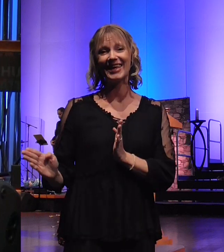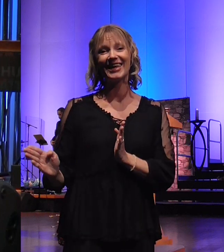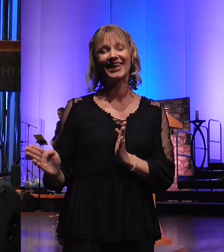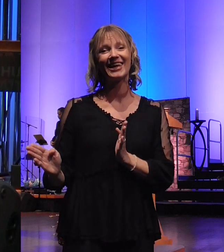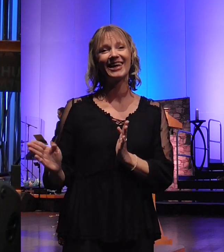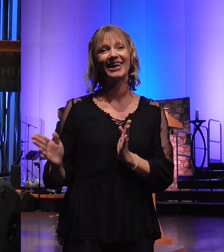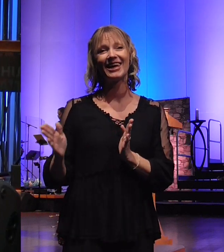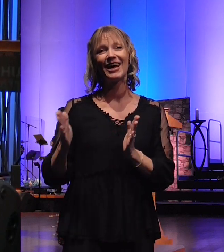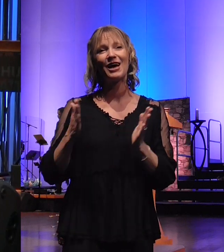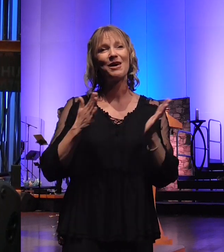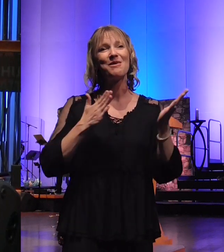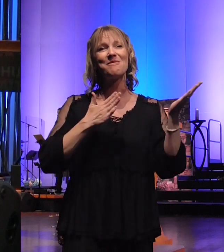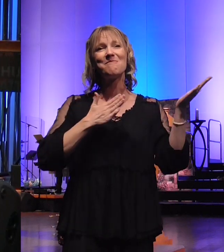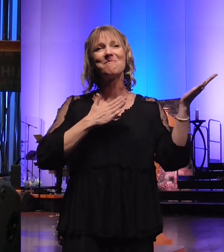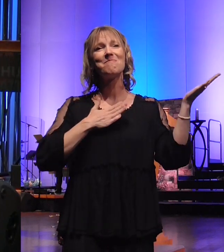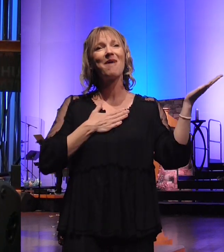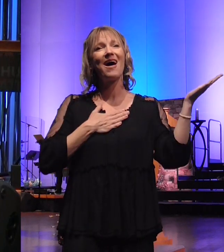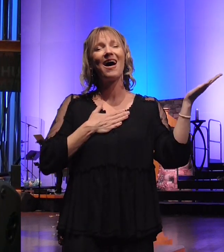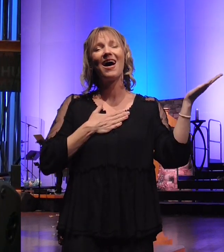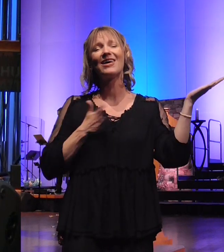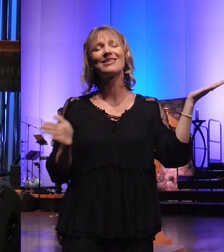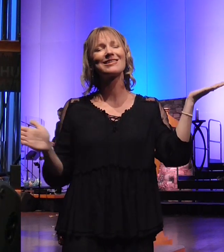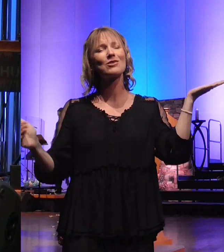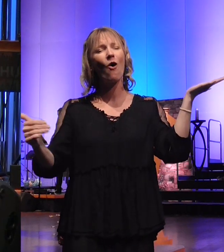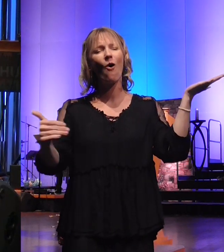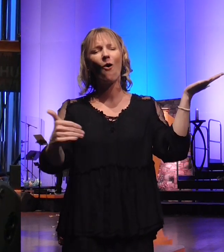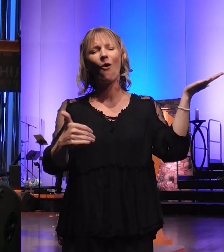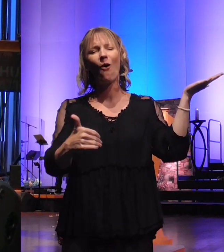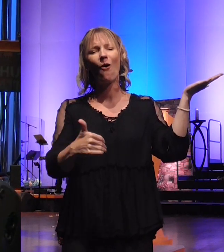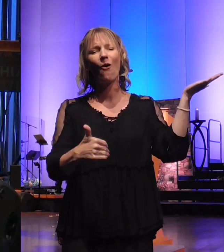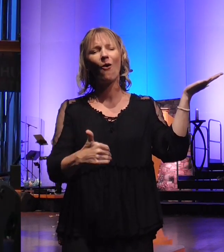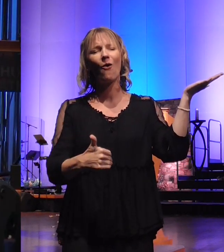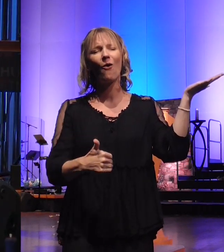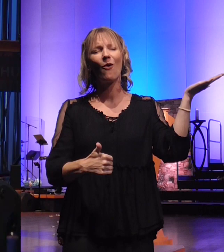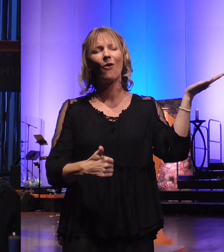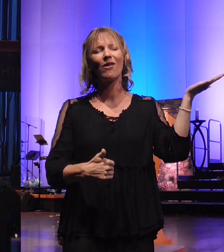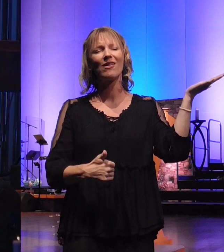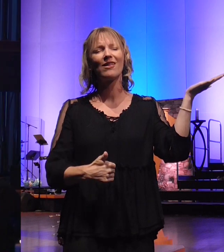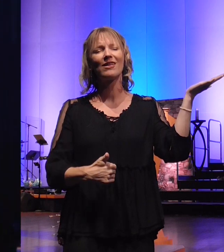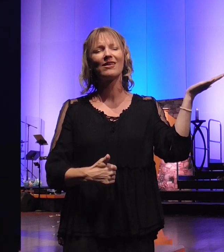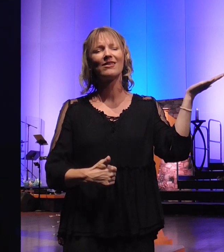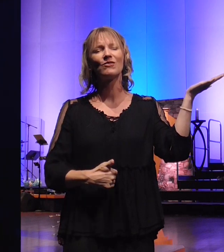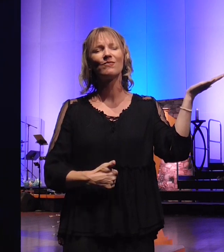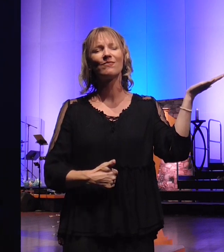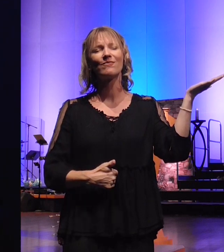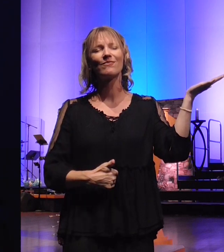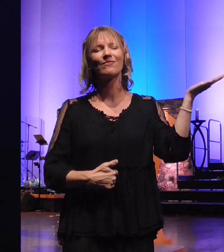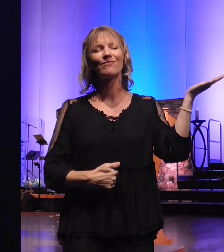ready, my soul.